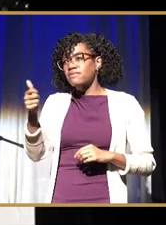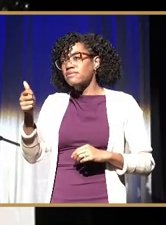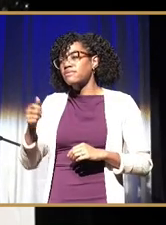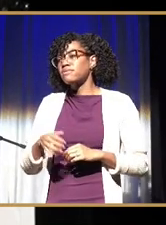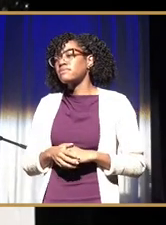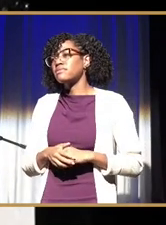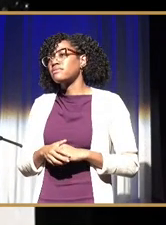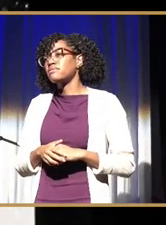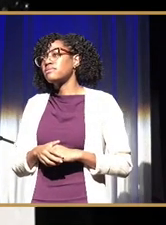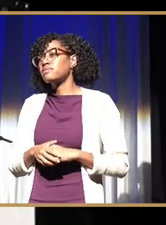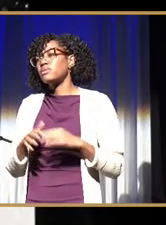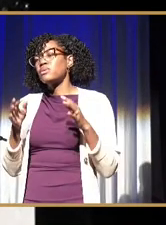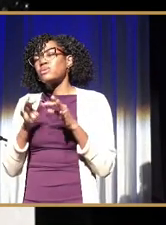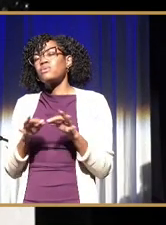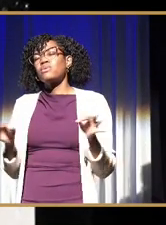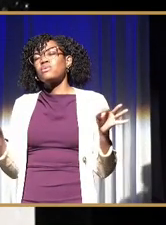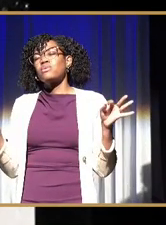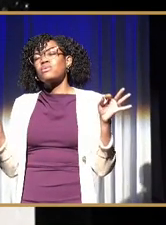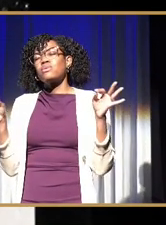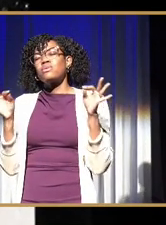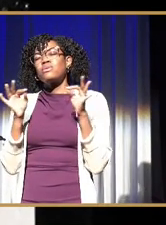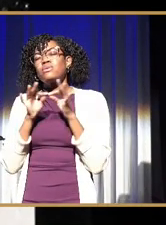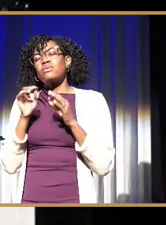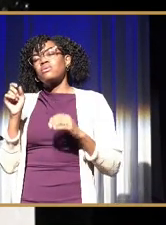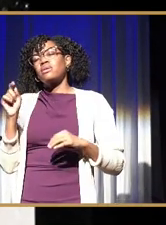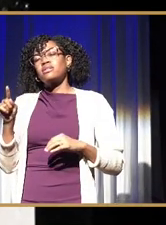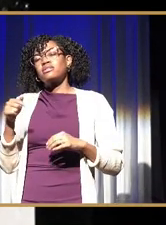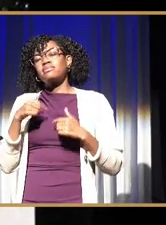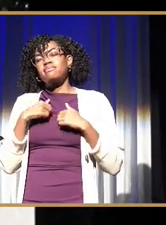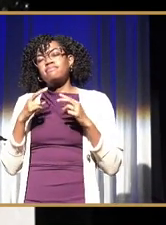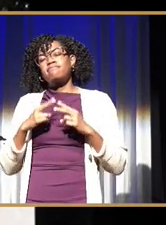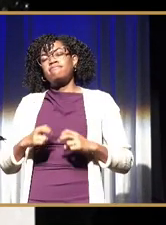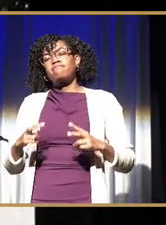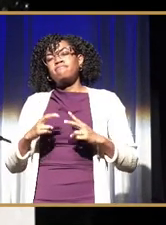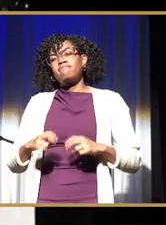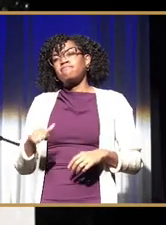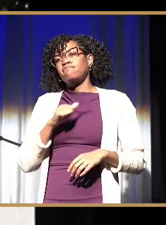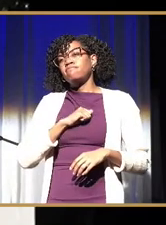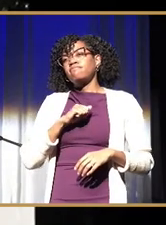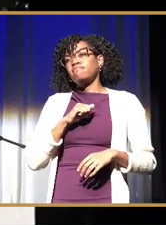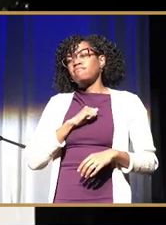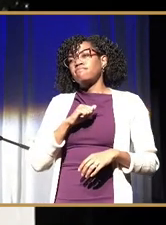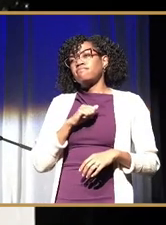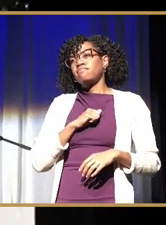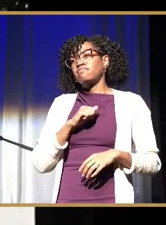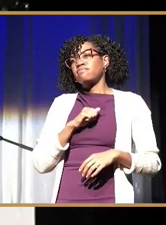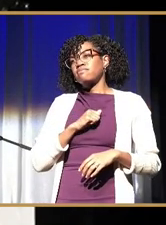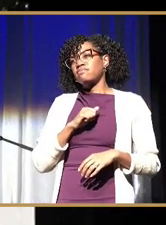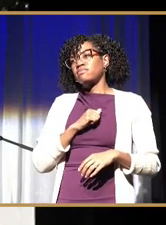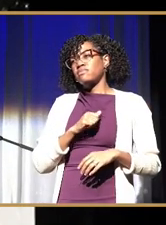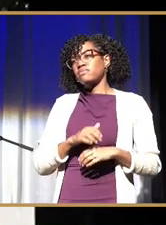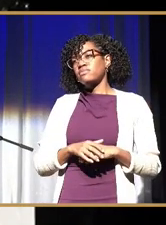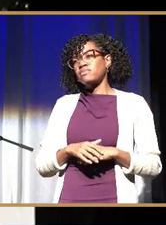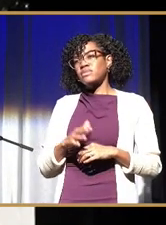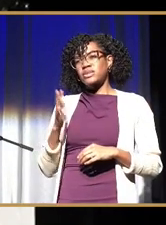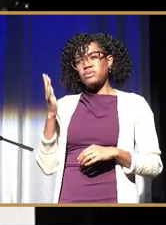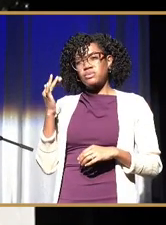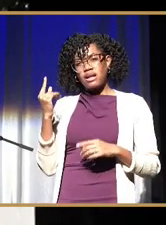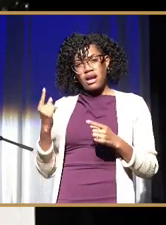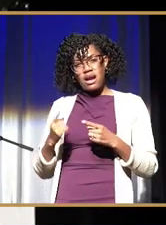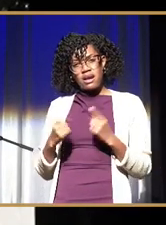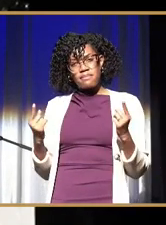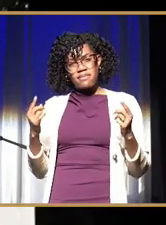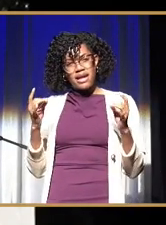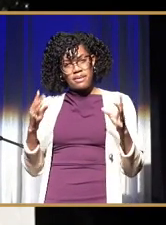the most important question I have ever asked myself. Why does the enemy hate me so